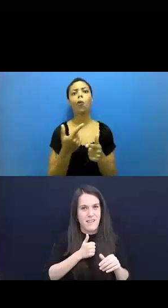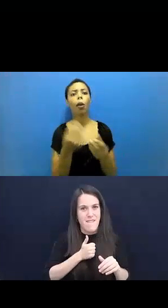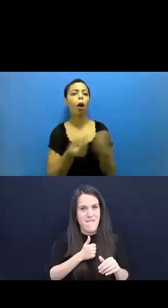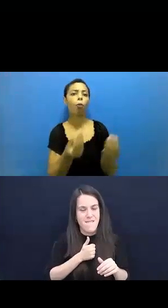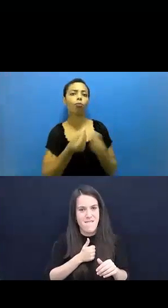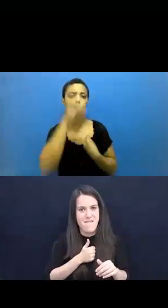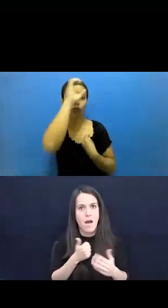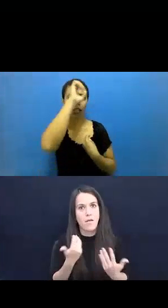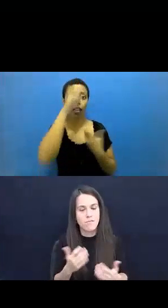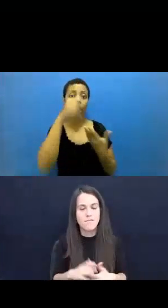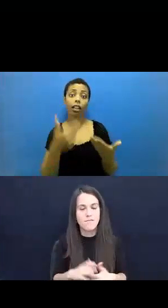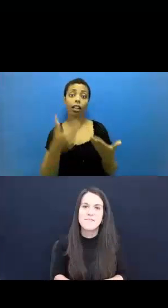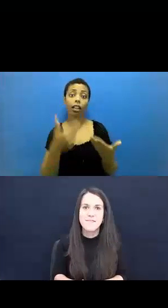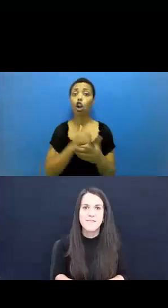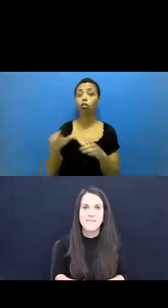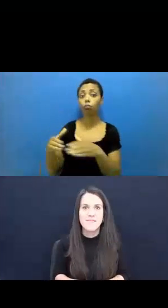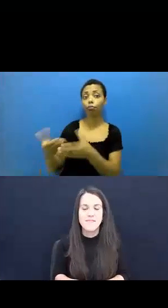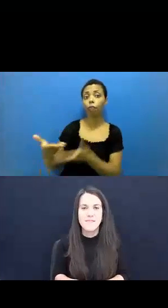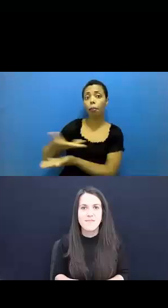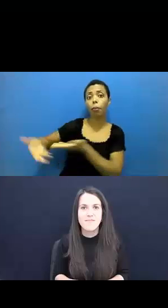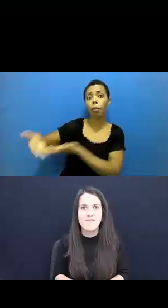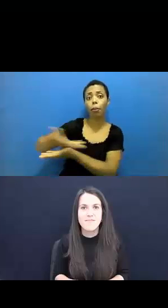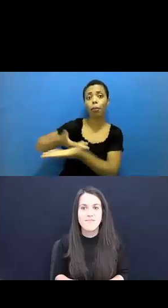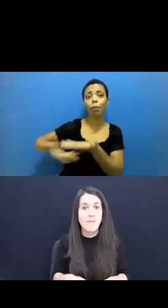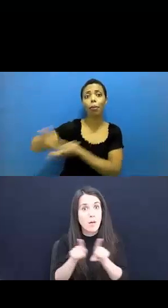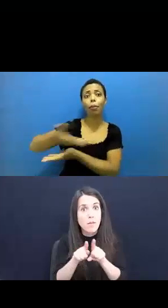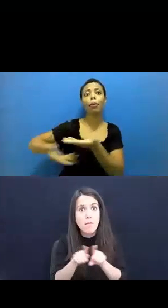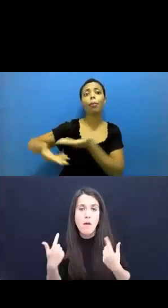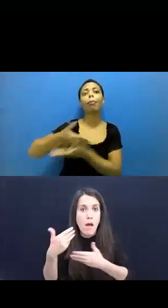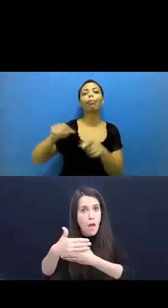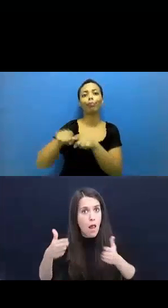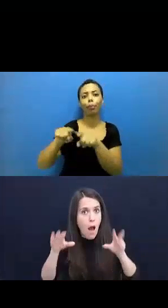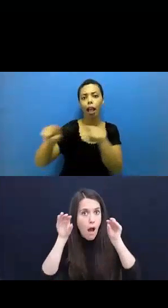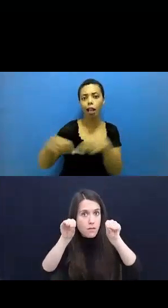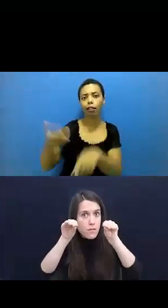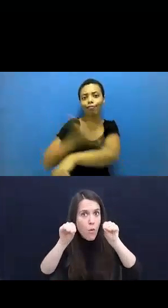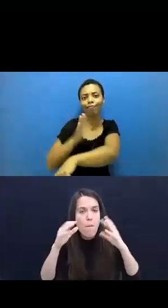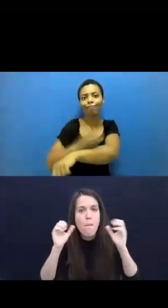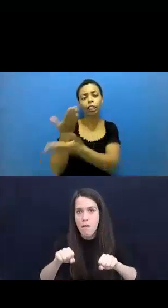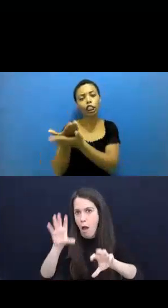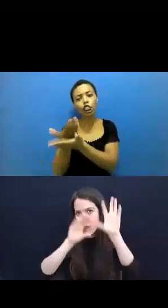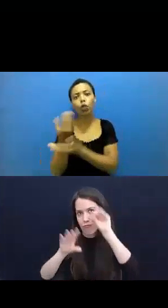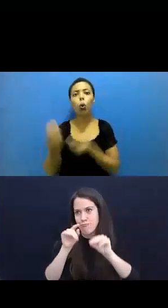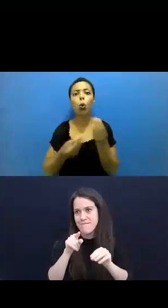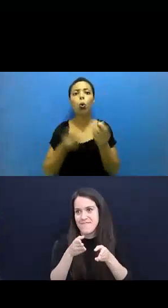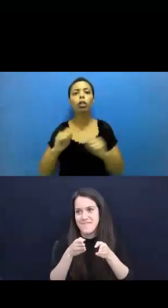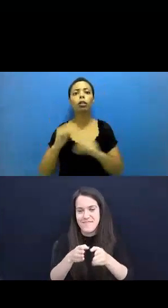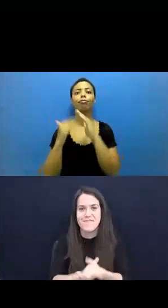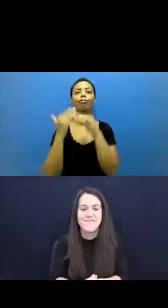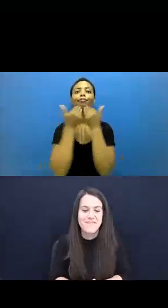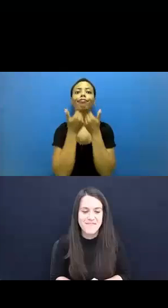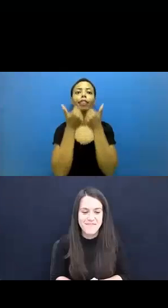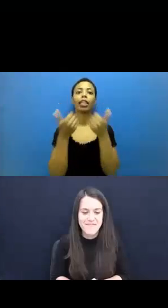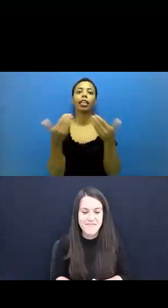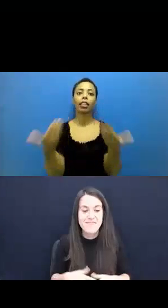and learning communities, also in a classroom setting, will be important. Now it's my pleasure to pass